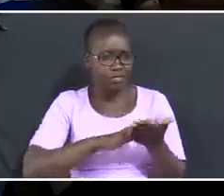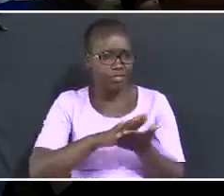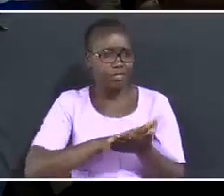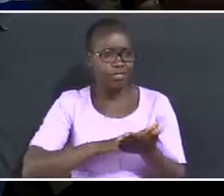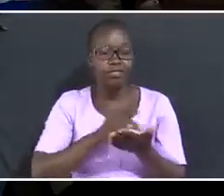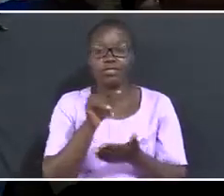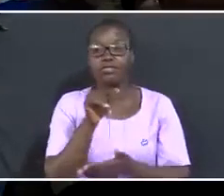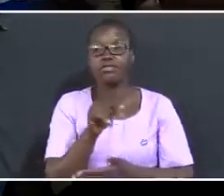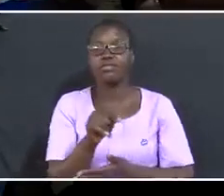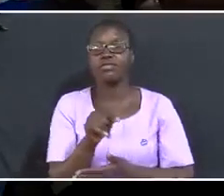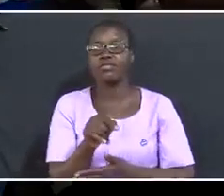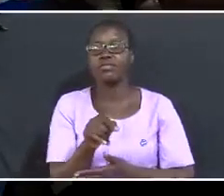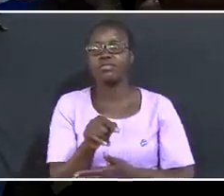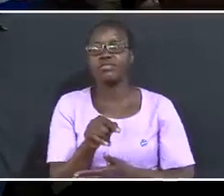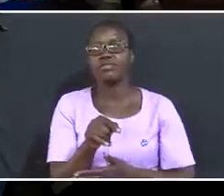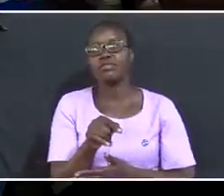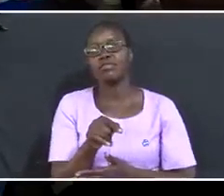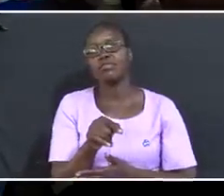of this.